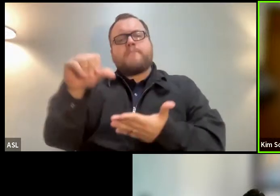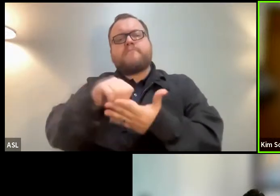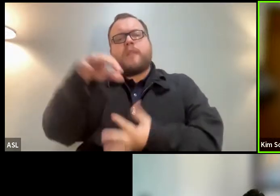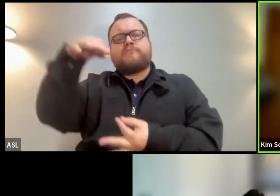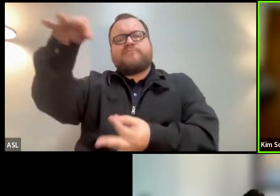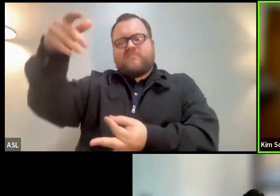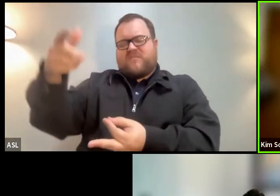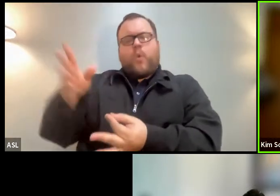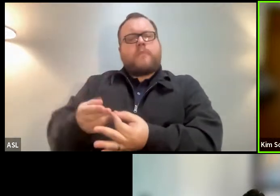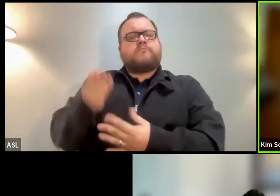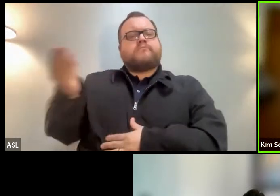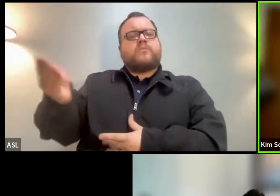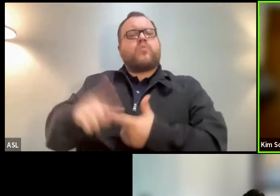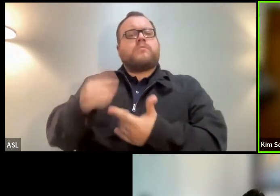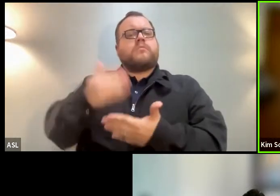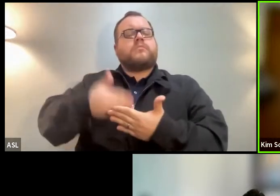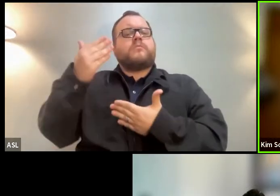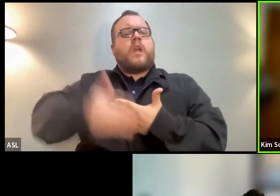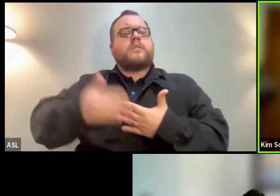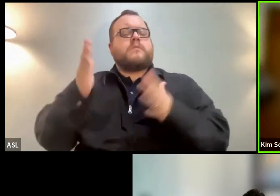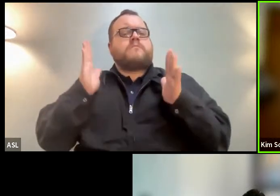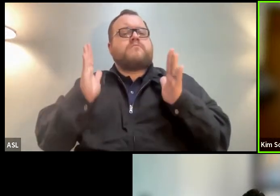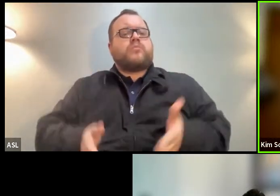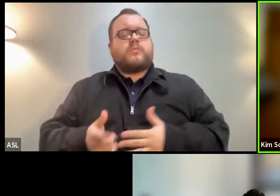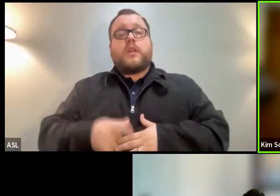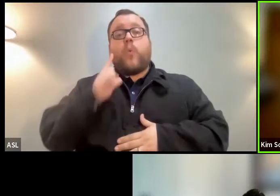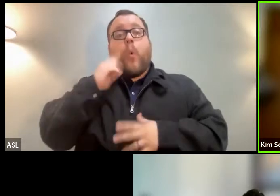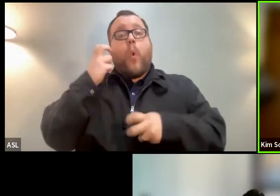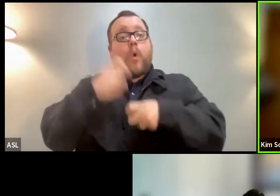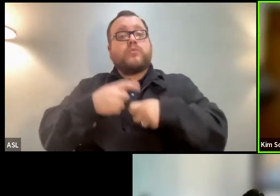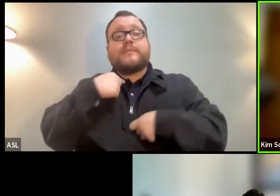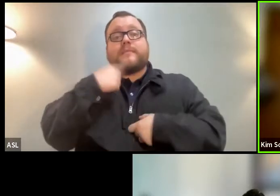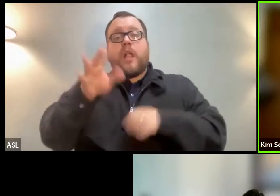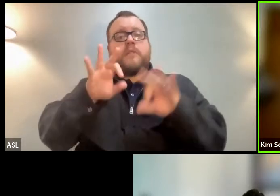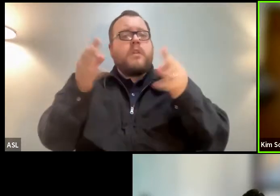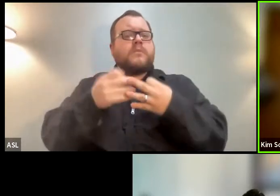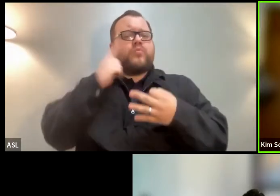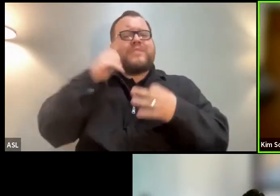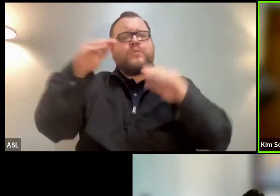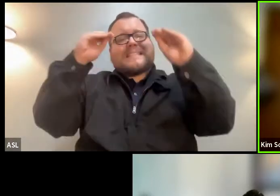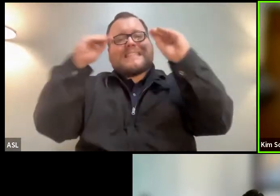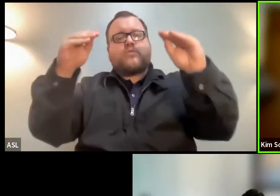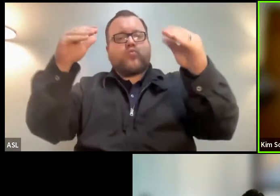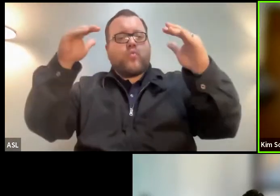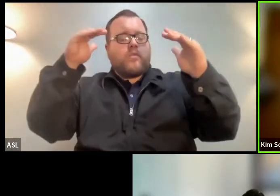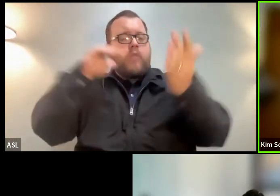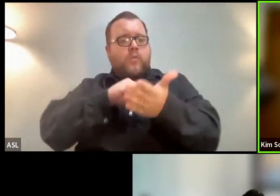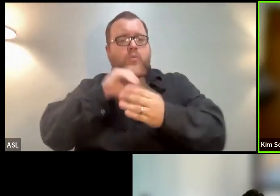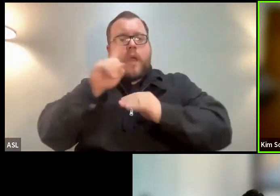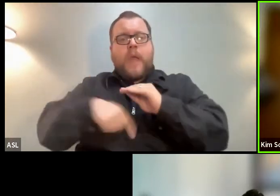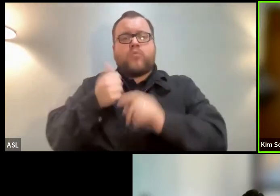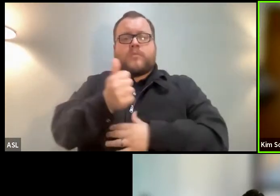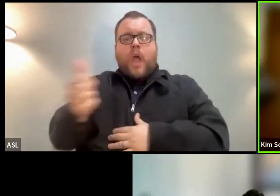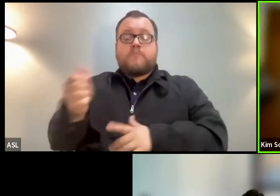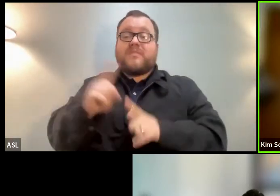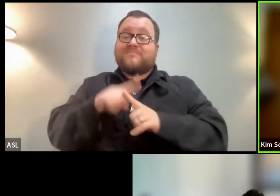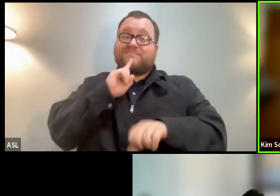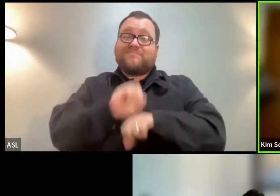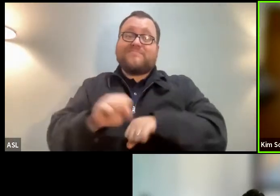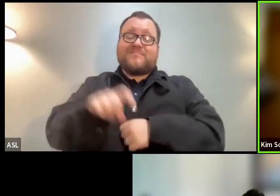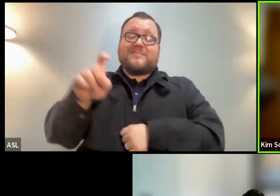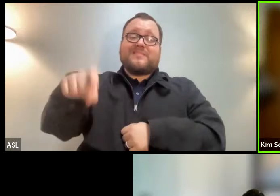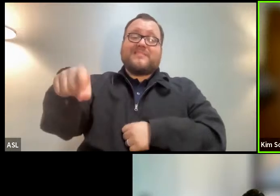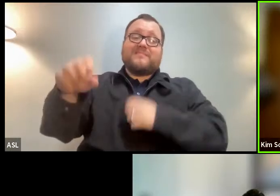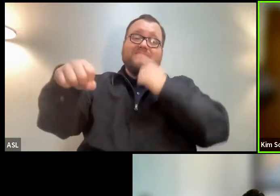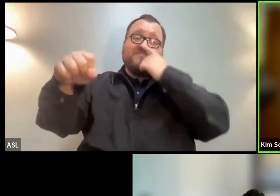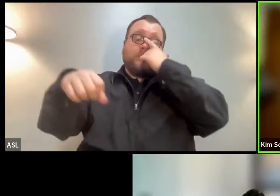because it's hard to tell families you need to teach your provider about you, but really you kind of do. And